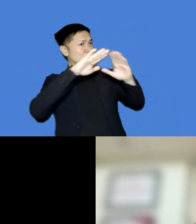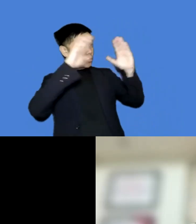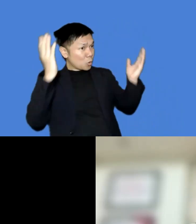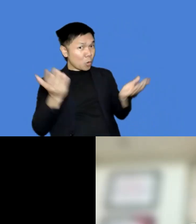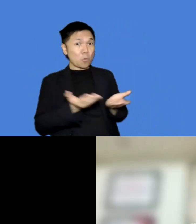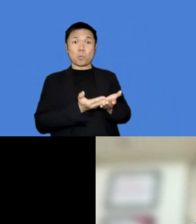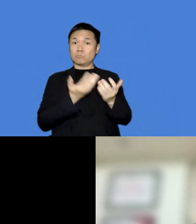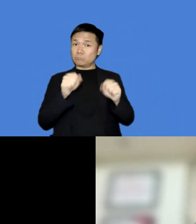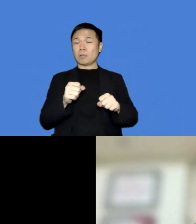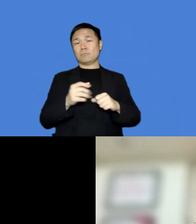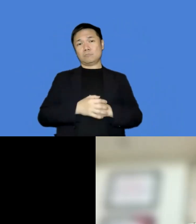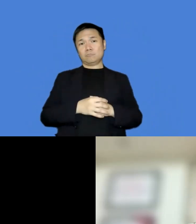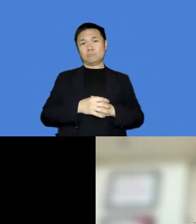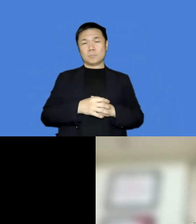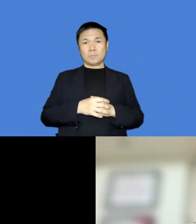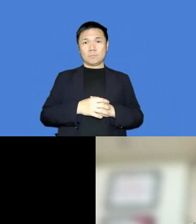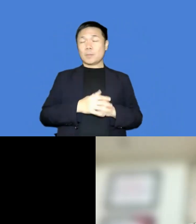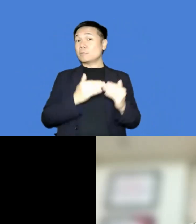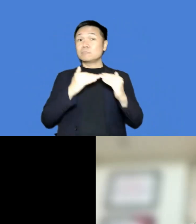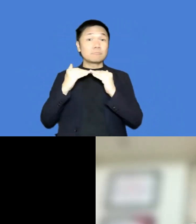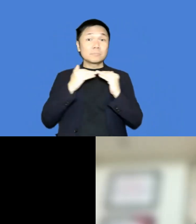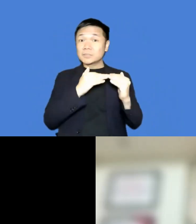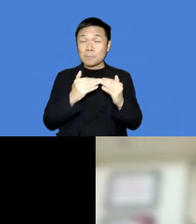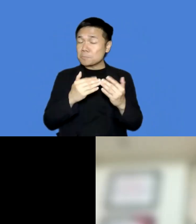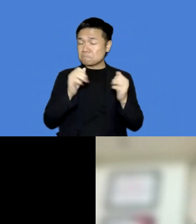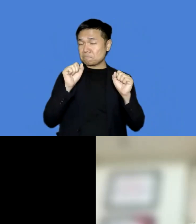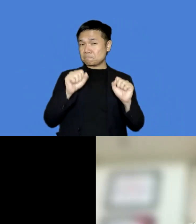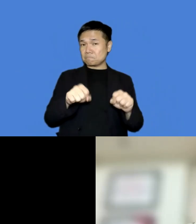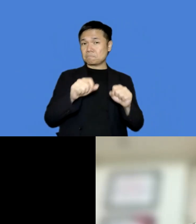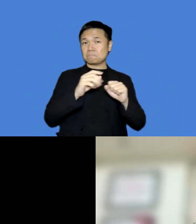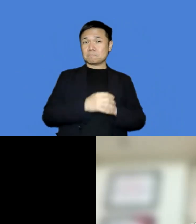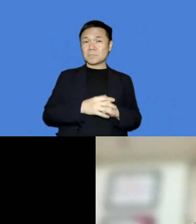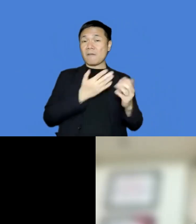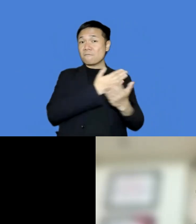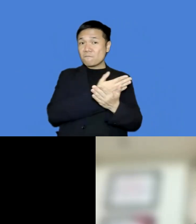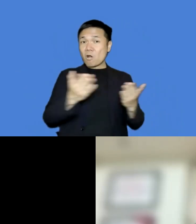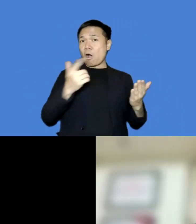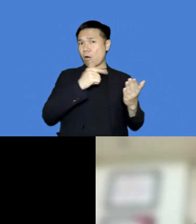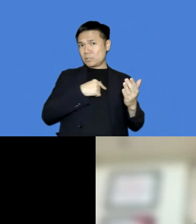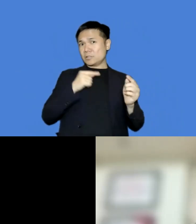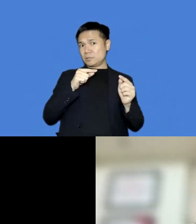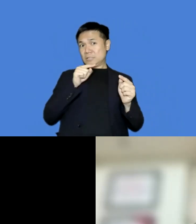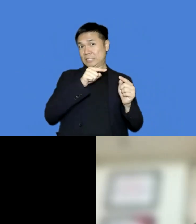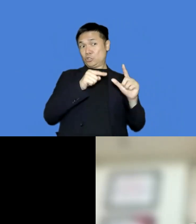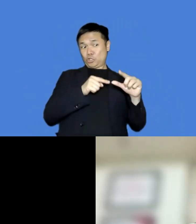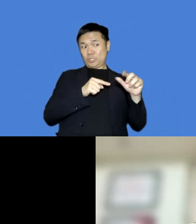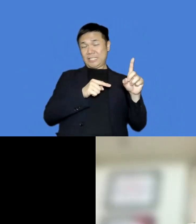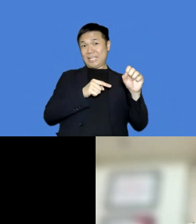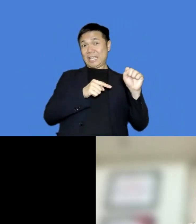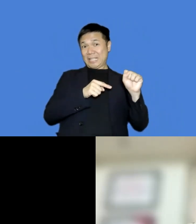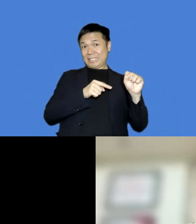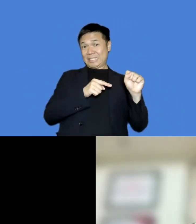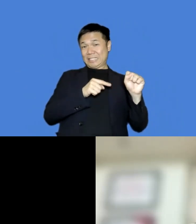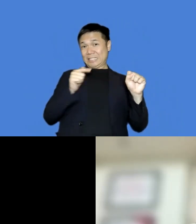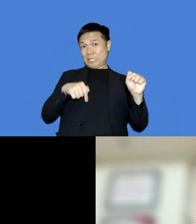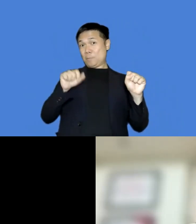interested. The similar exercise will be on, and people would be able to communicate with the GDS Secretariat and organizations